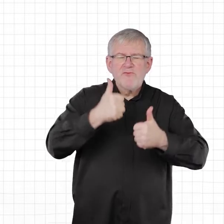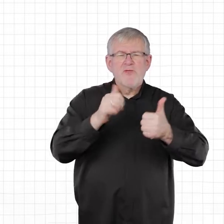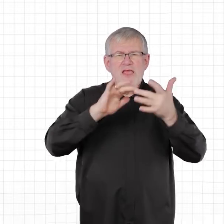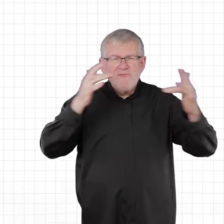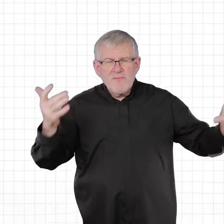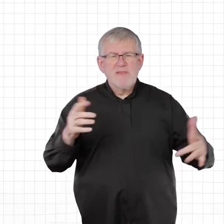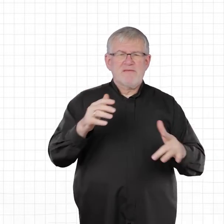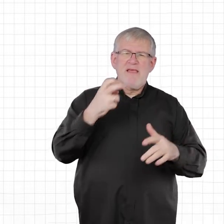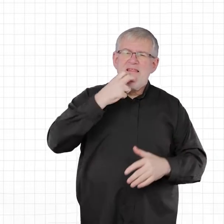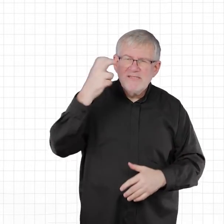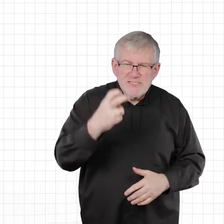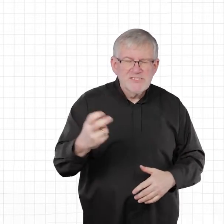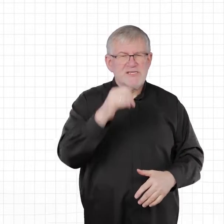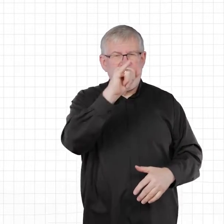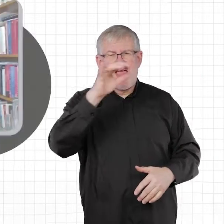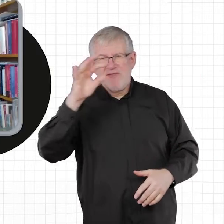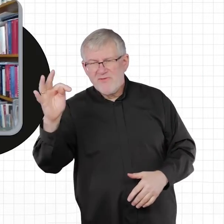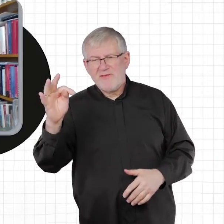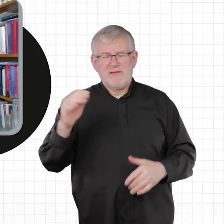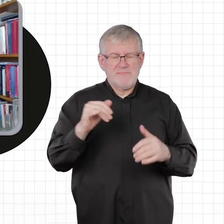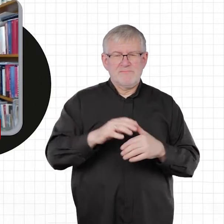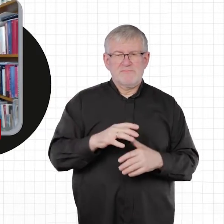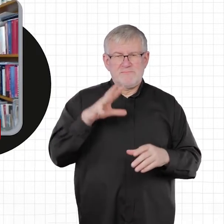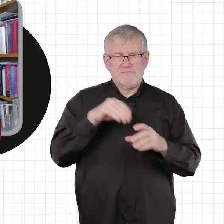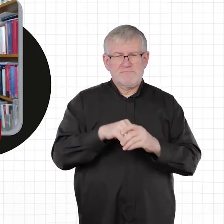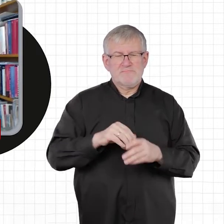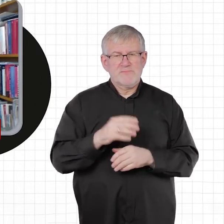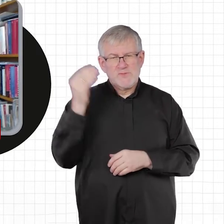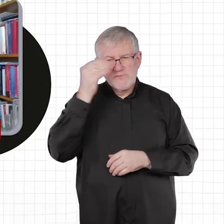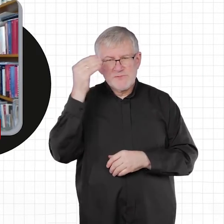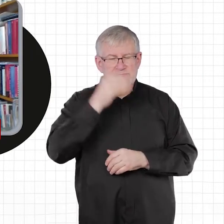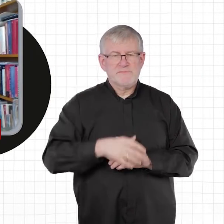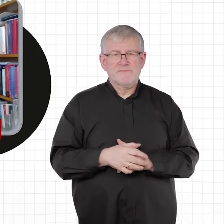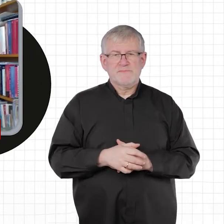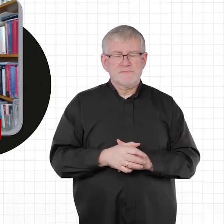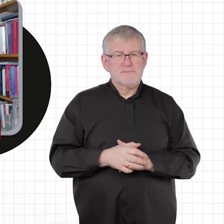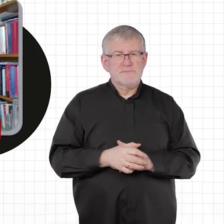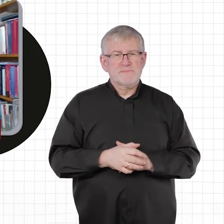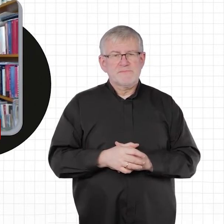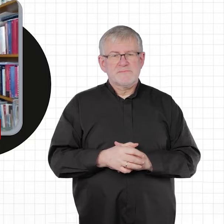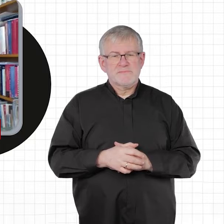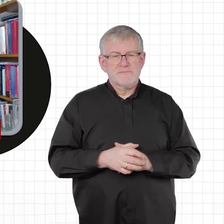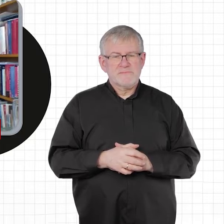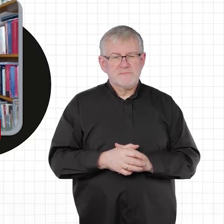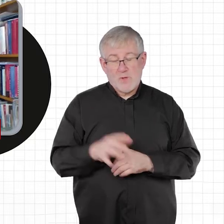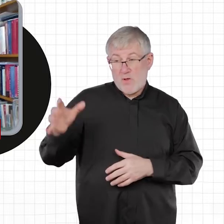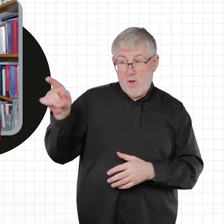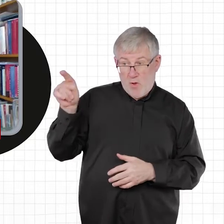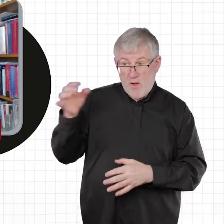just gave them a little place somewhere near the